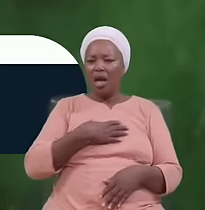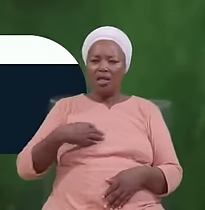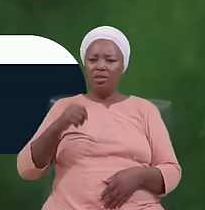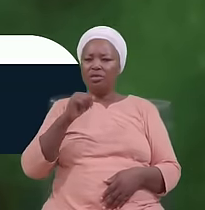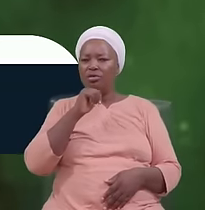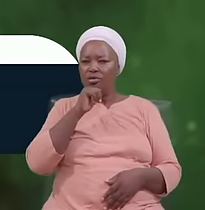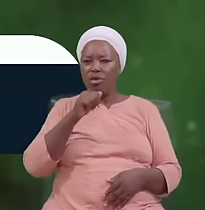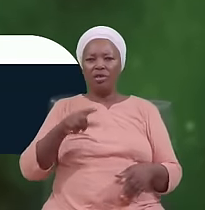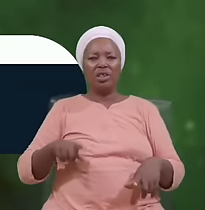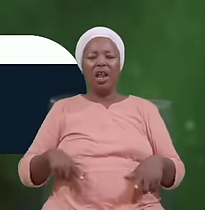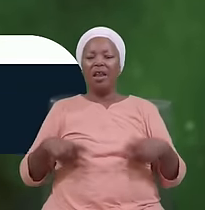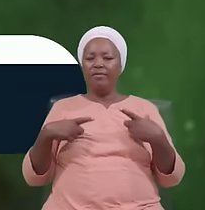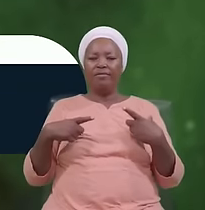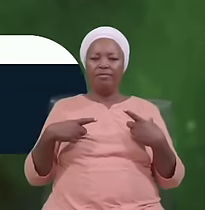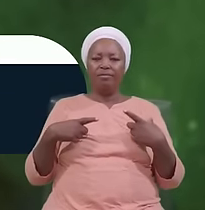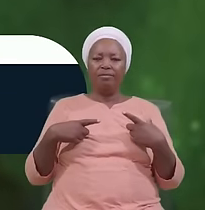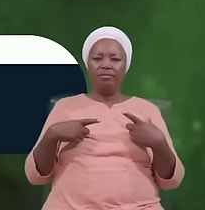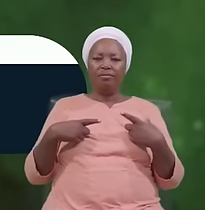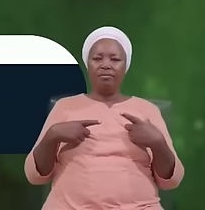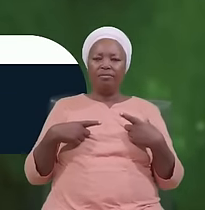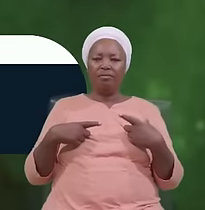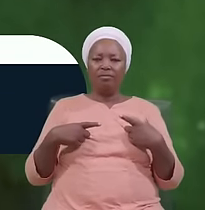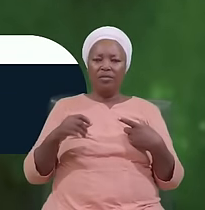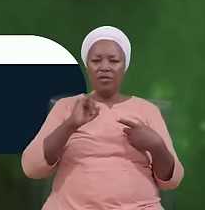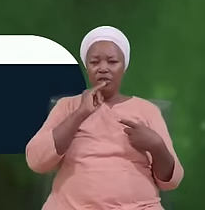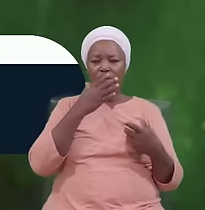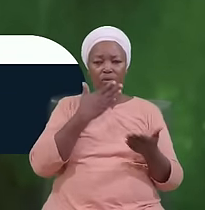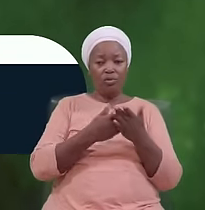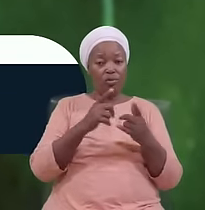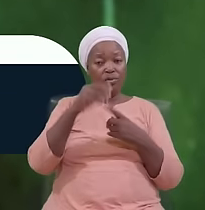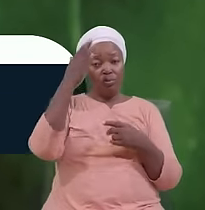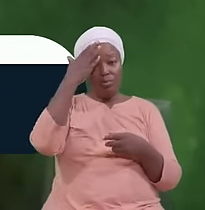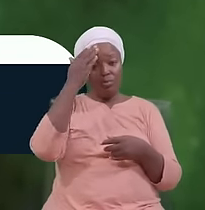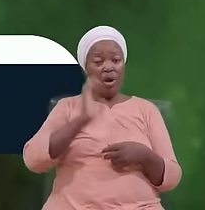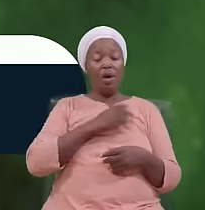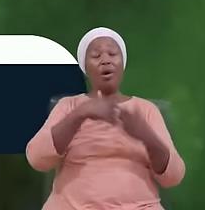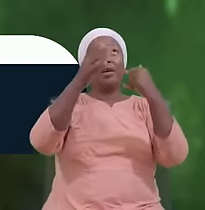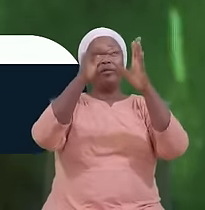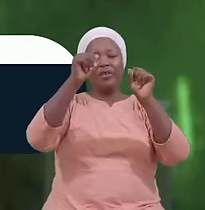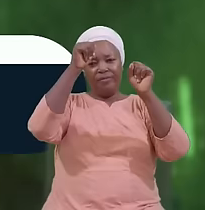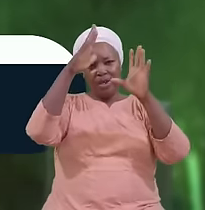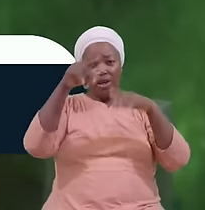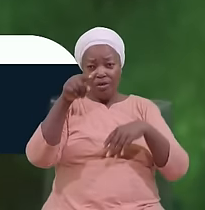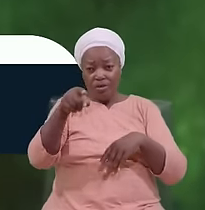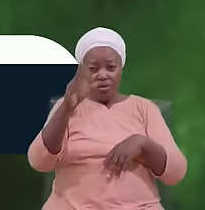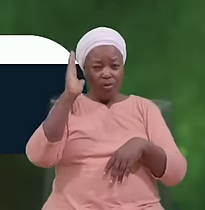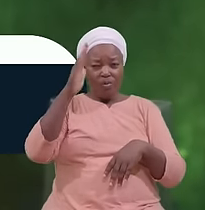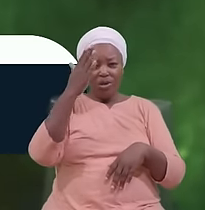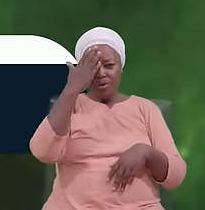not live. It's good to know our Heavenly Father. You will know the